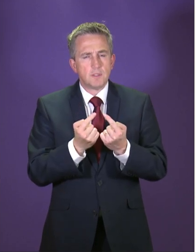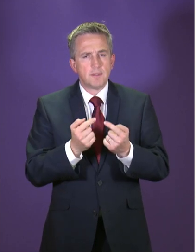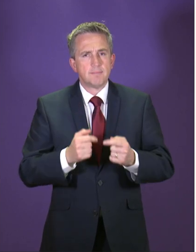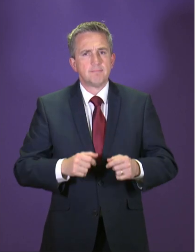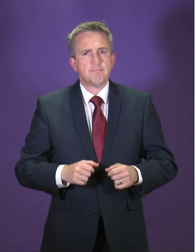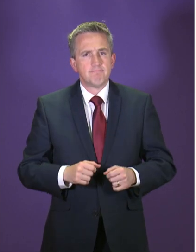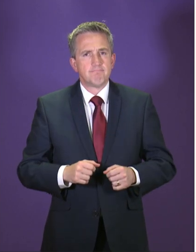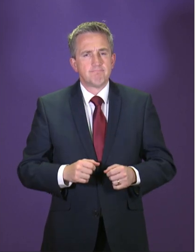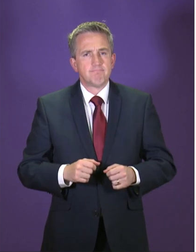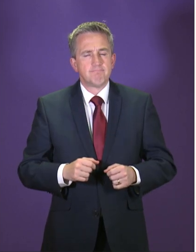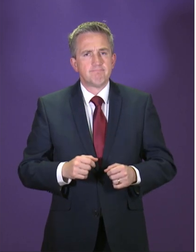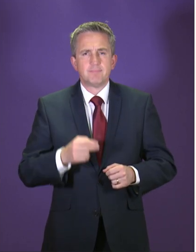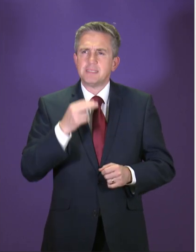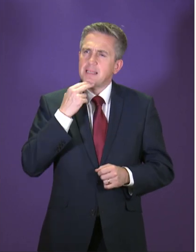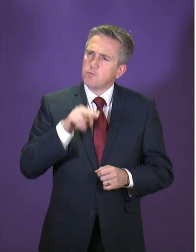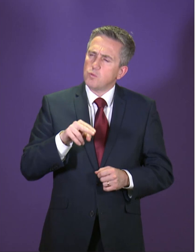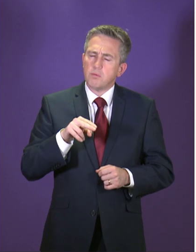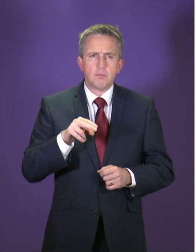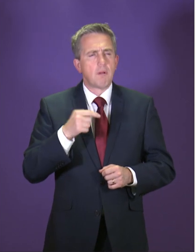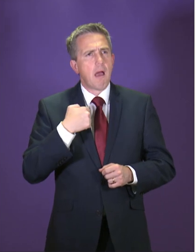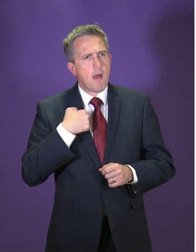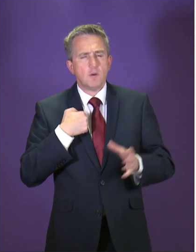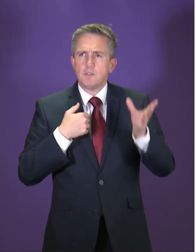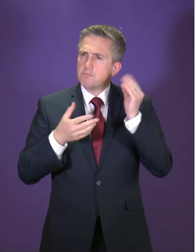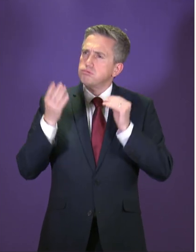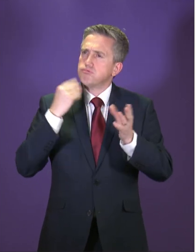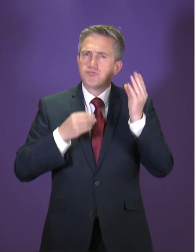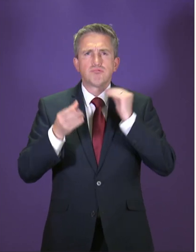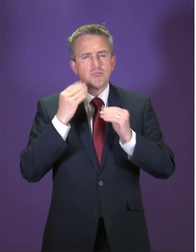as I listened to previous speakers.